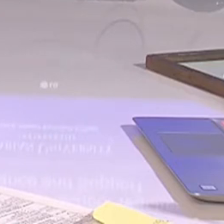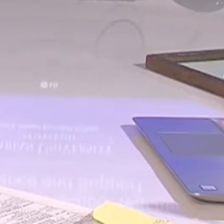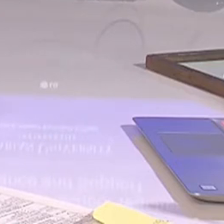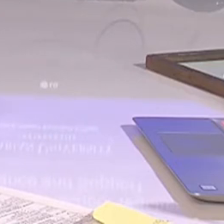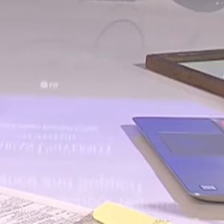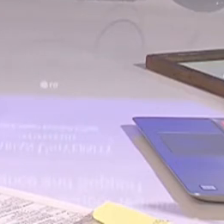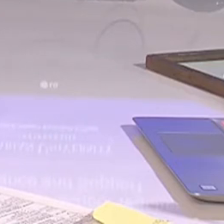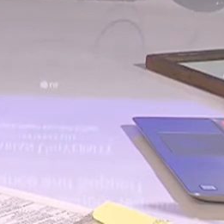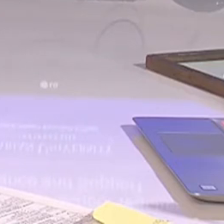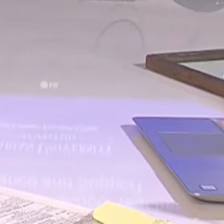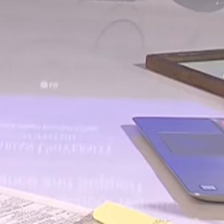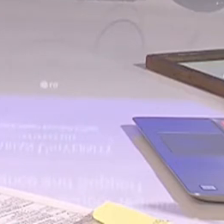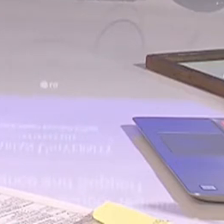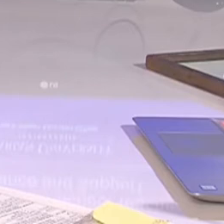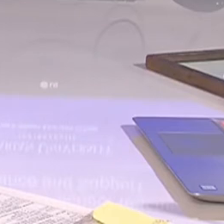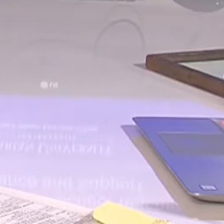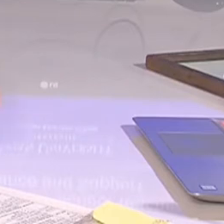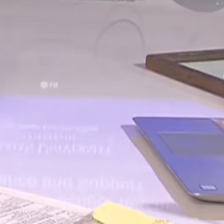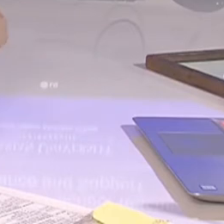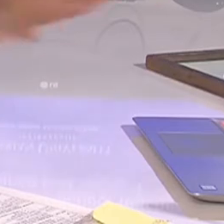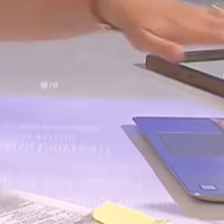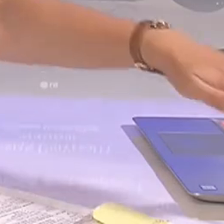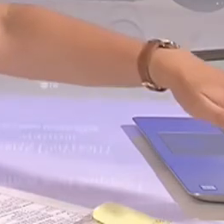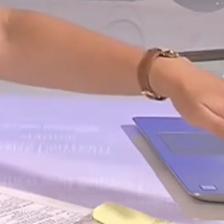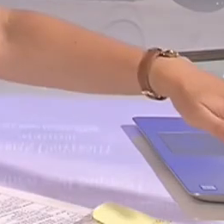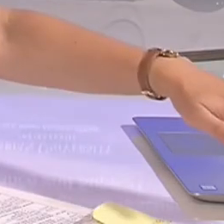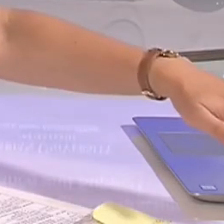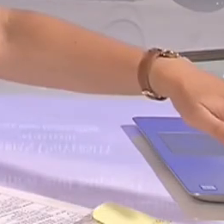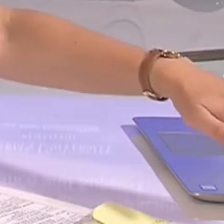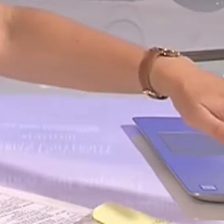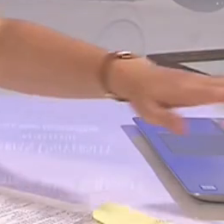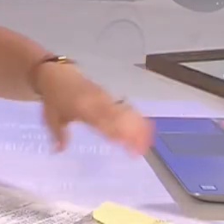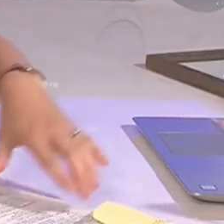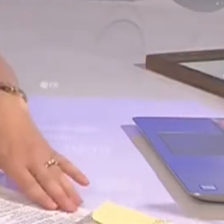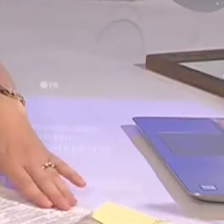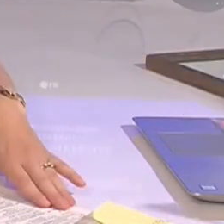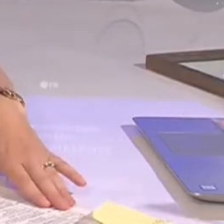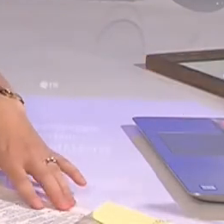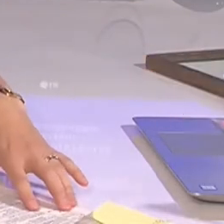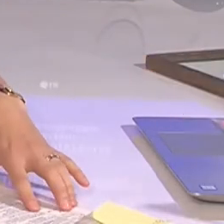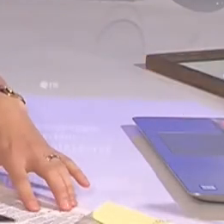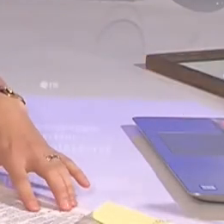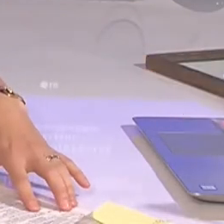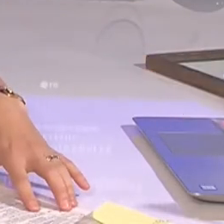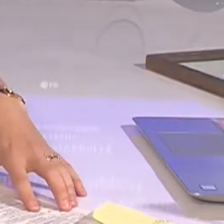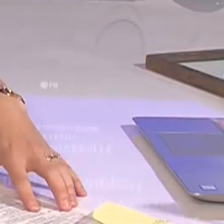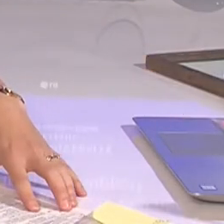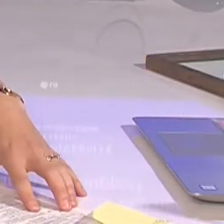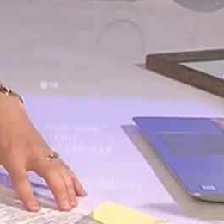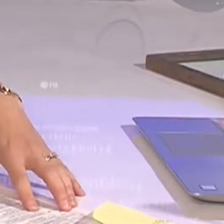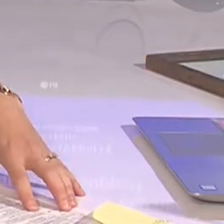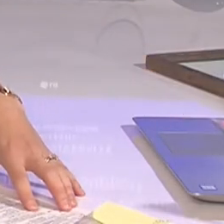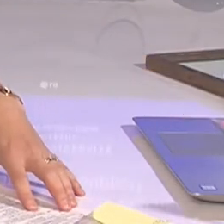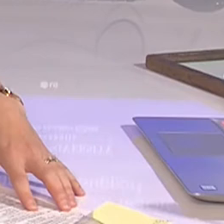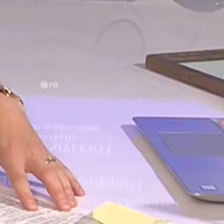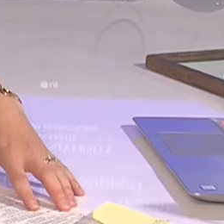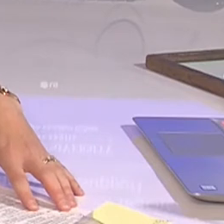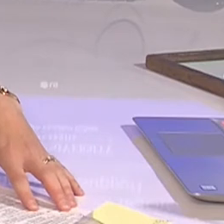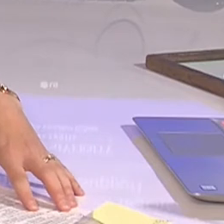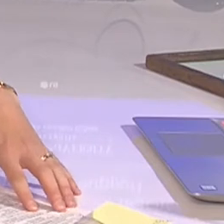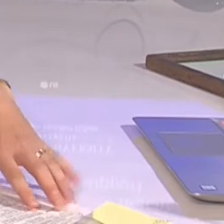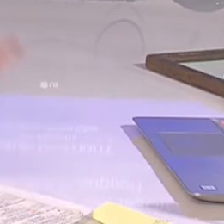and sorting it into your three piles. You're going to move them onto your blending board, and you're going to practice the blending drill